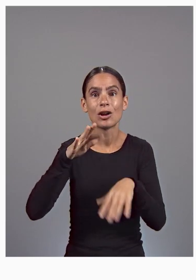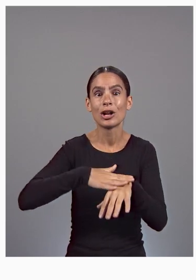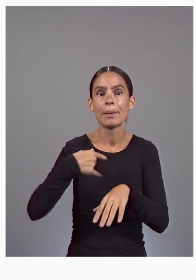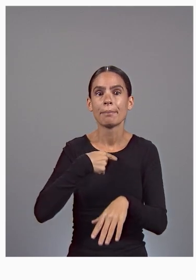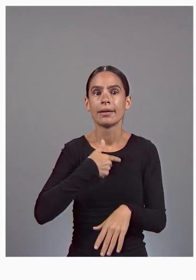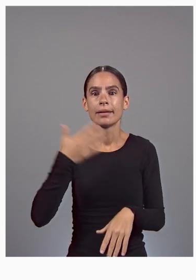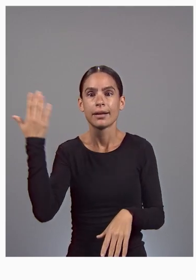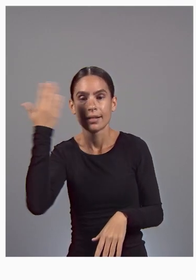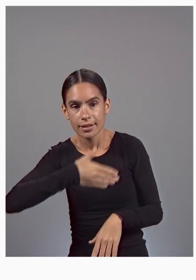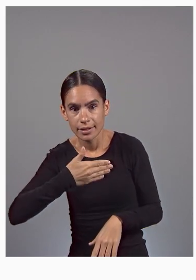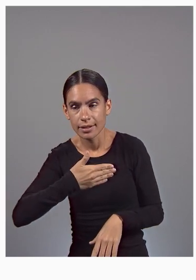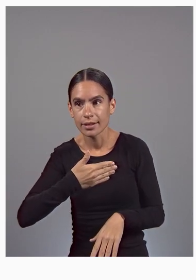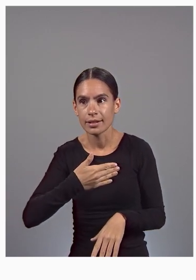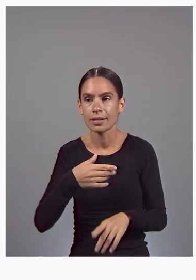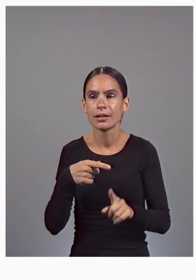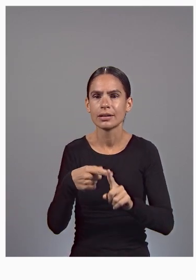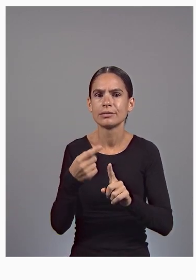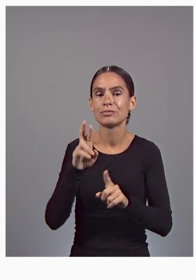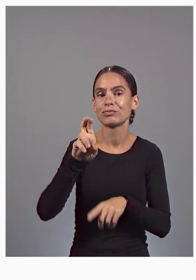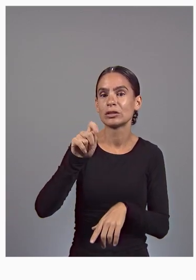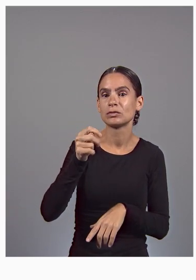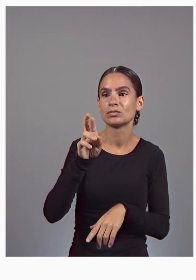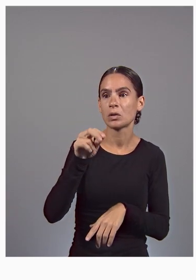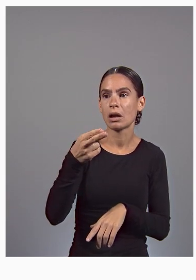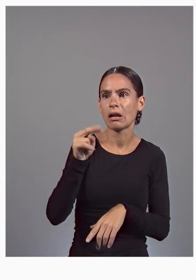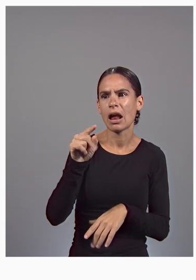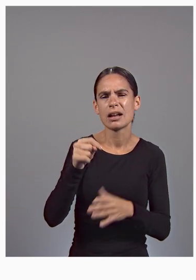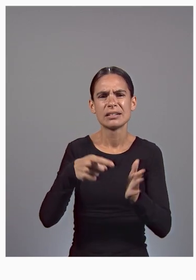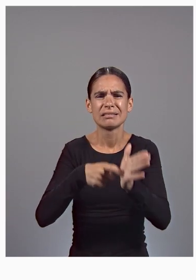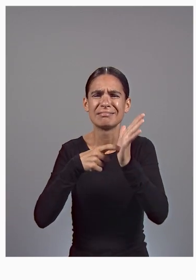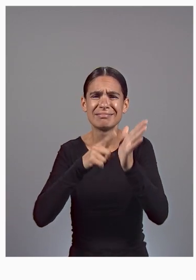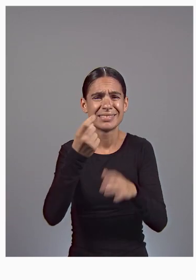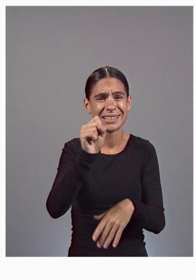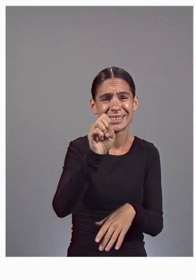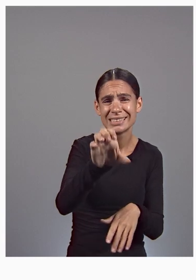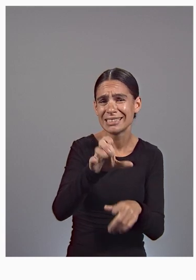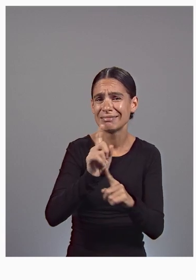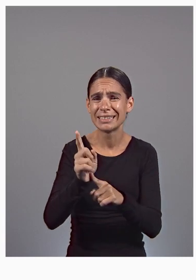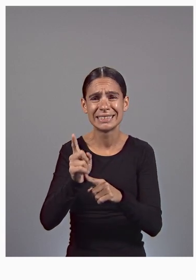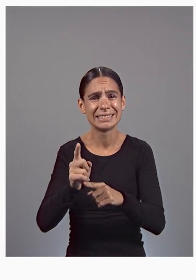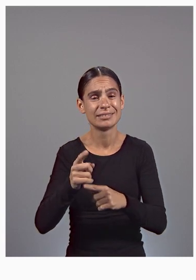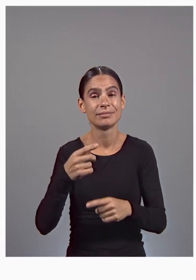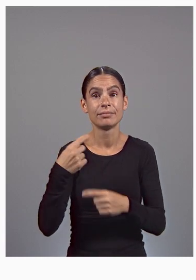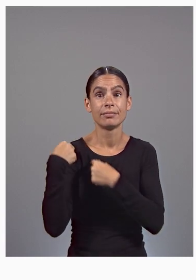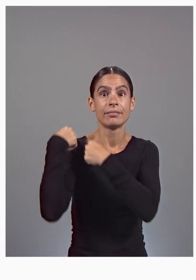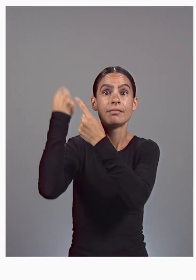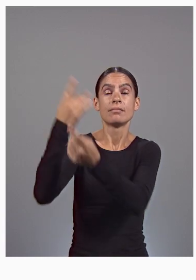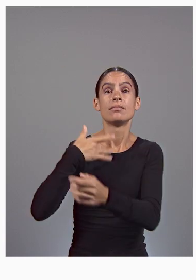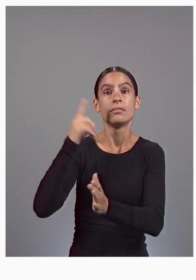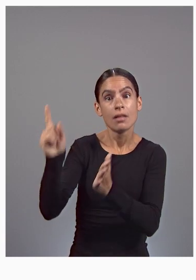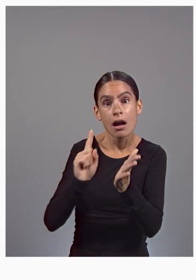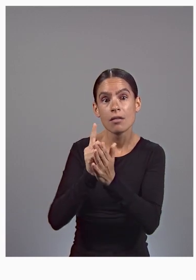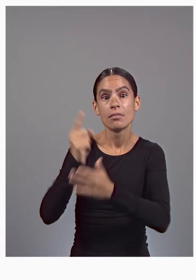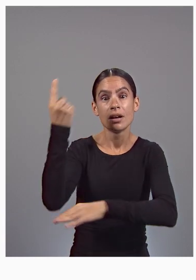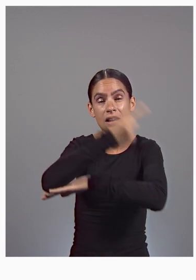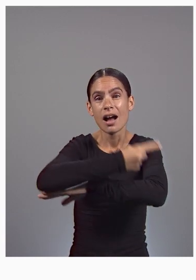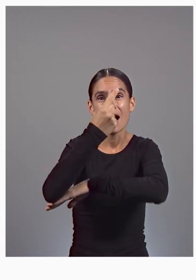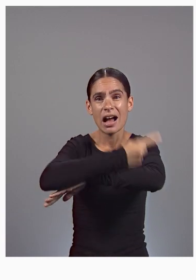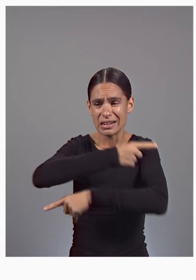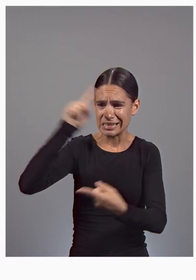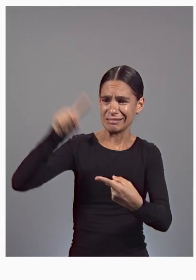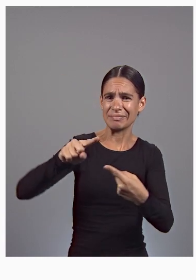that have taken seconds or minutes that may have taken them hours or days with their existing tools. I mean, it's uber